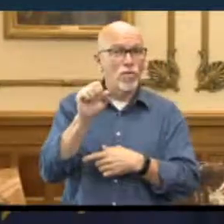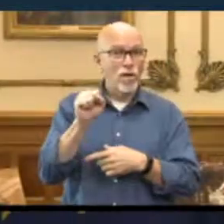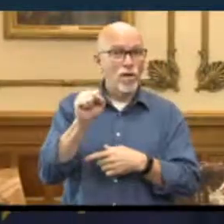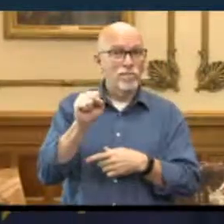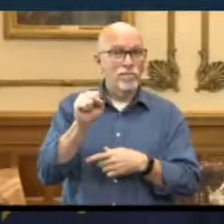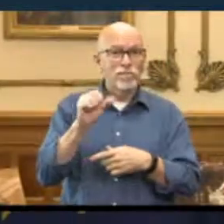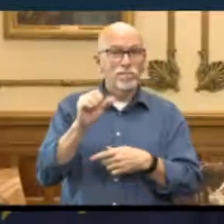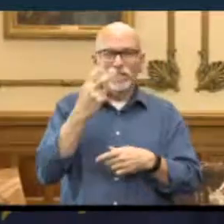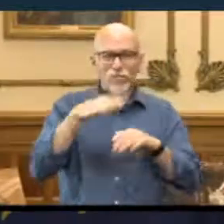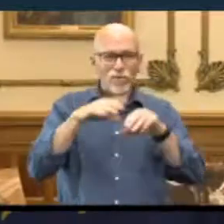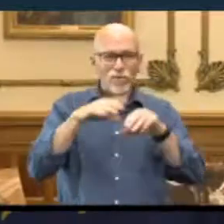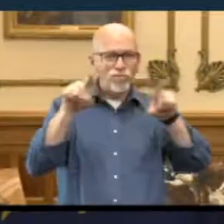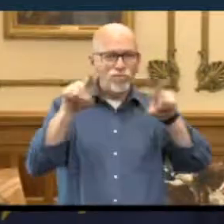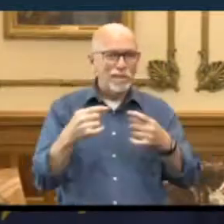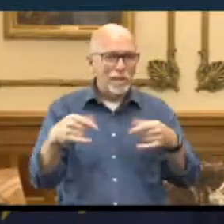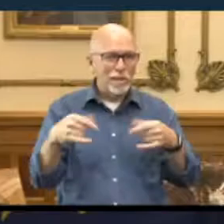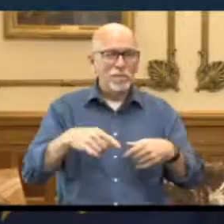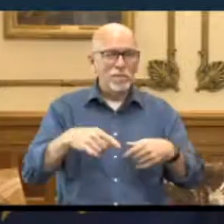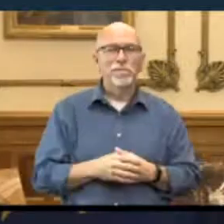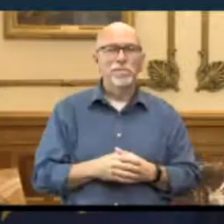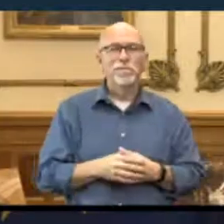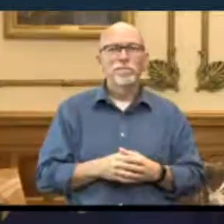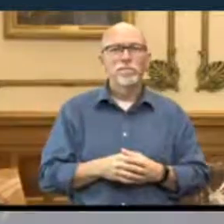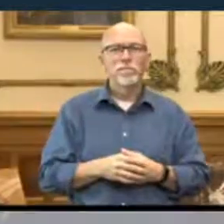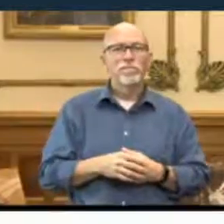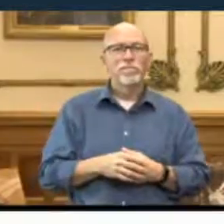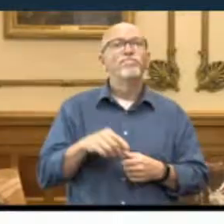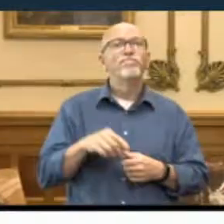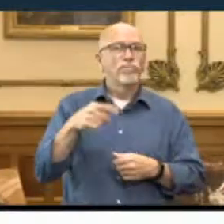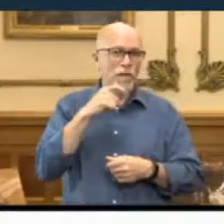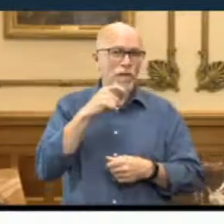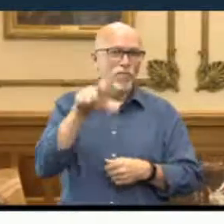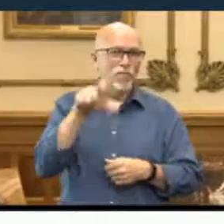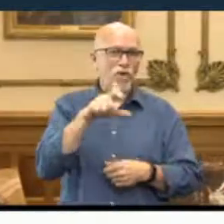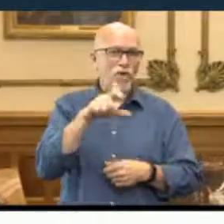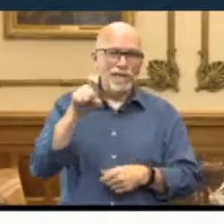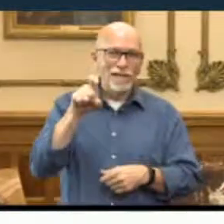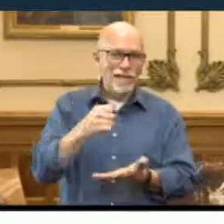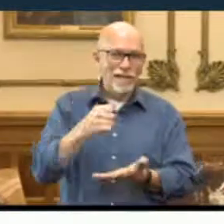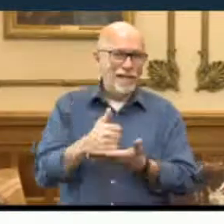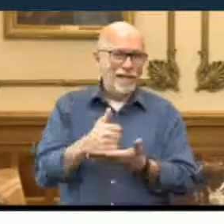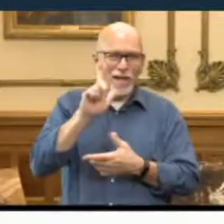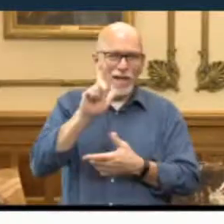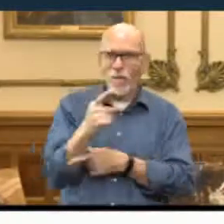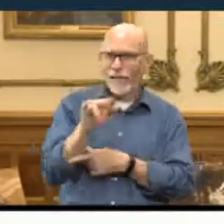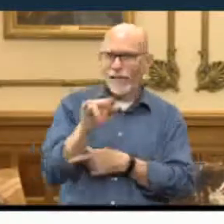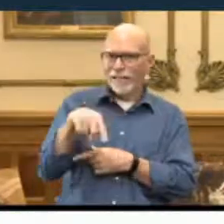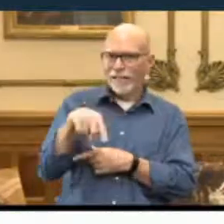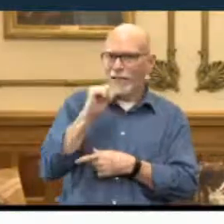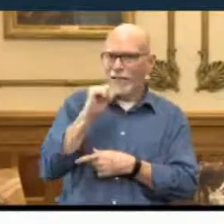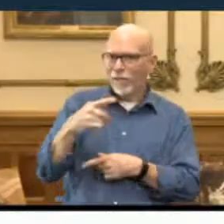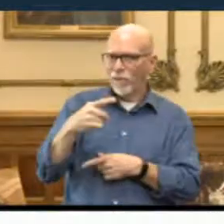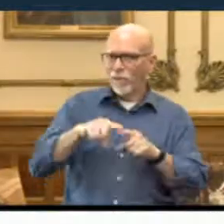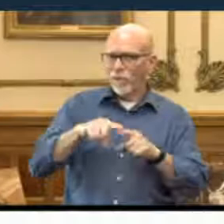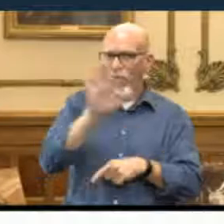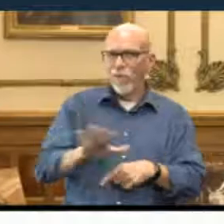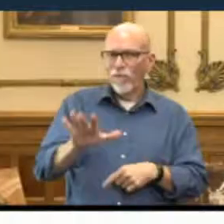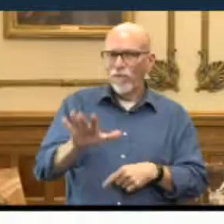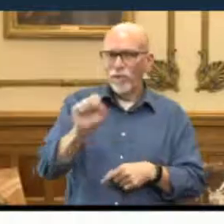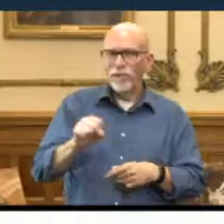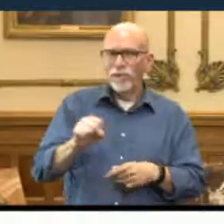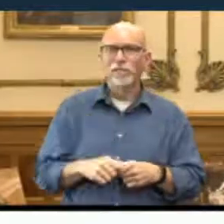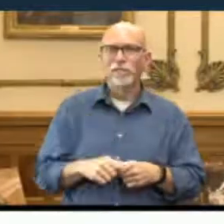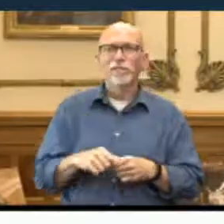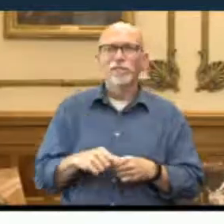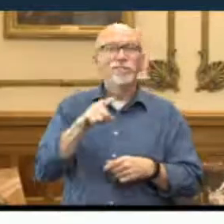on your screen right now. They need our help, and not just here in the state of Indiana, but across the country. Obviously,